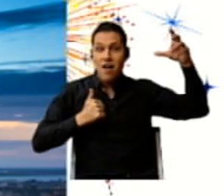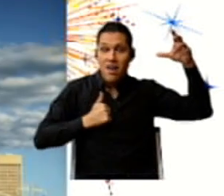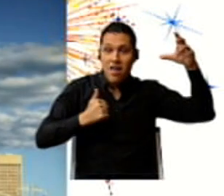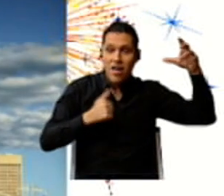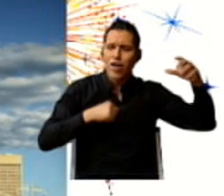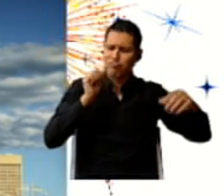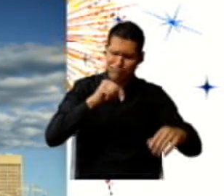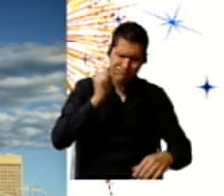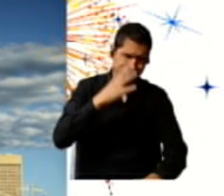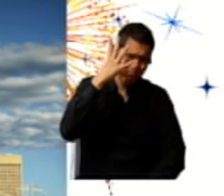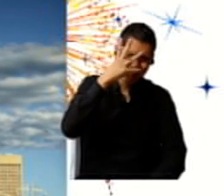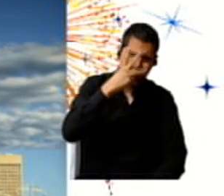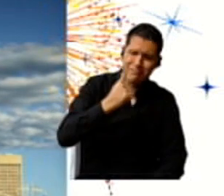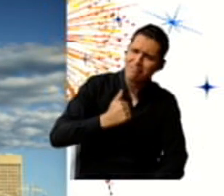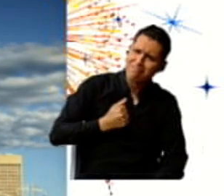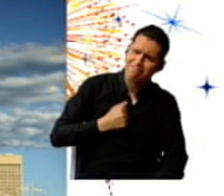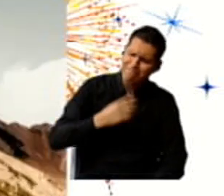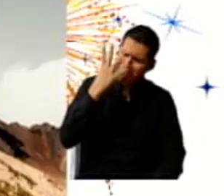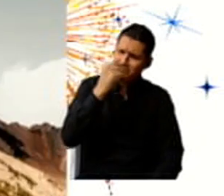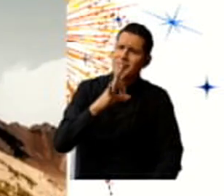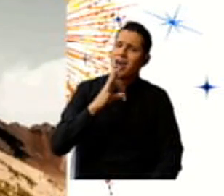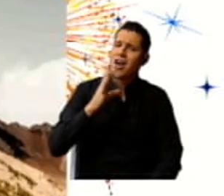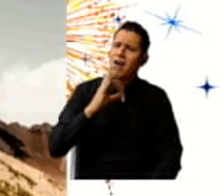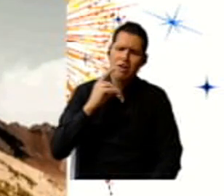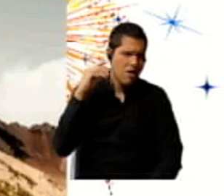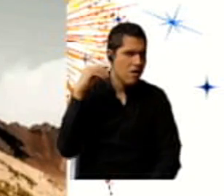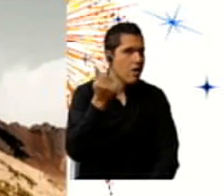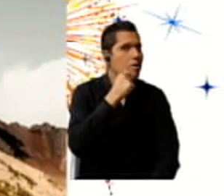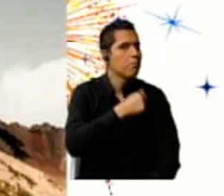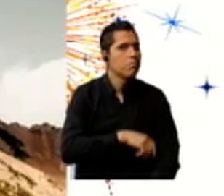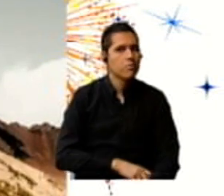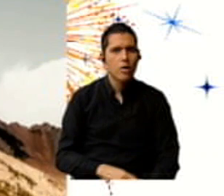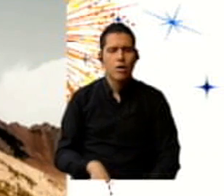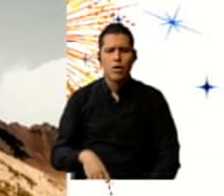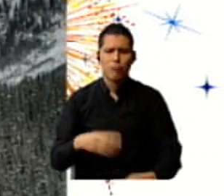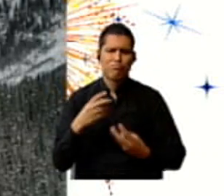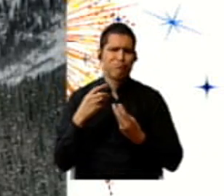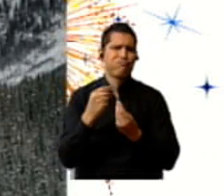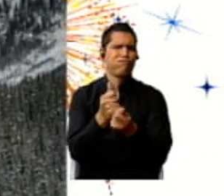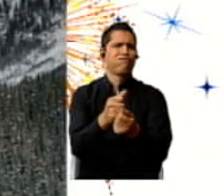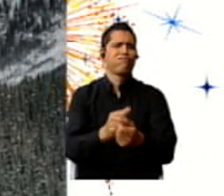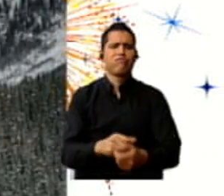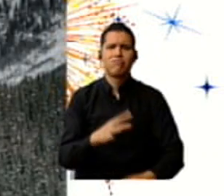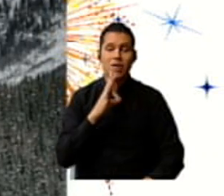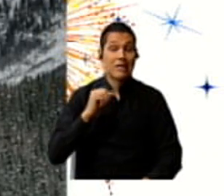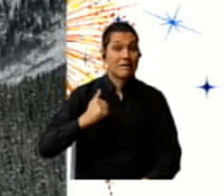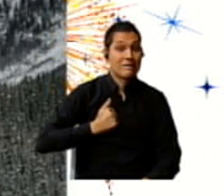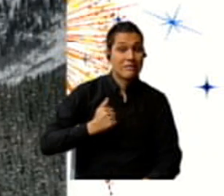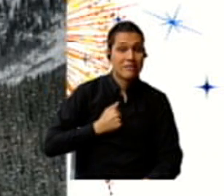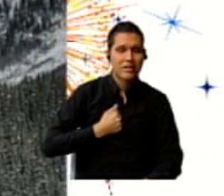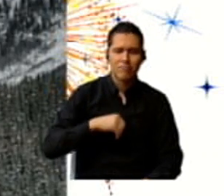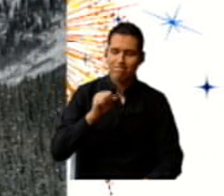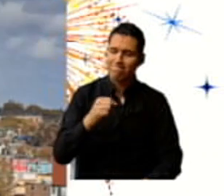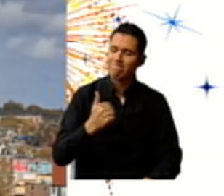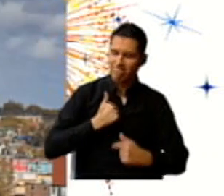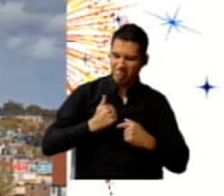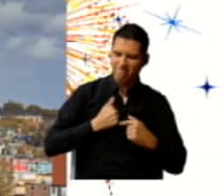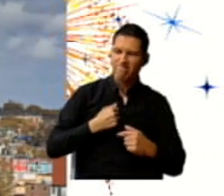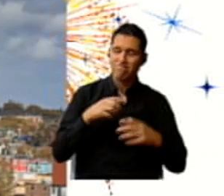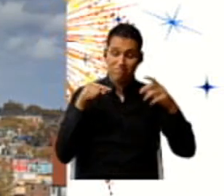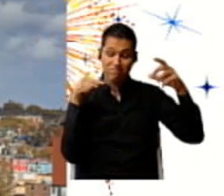good, Charlotte. You're learning too fast. That one is Canada. Very good.